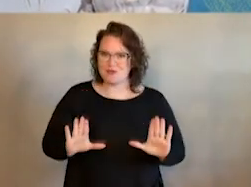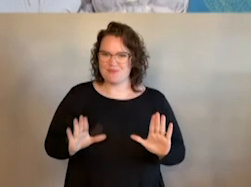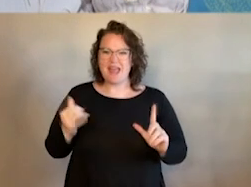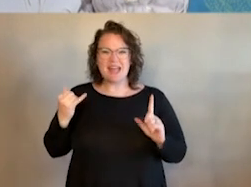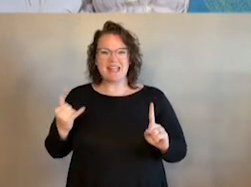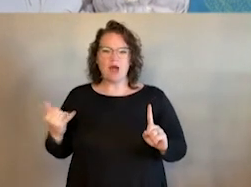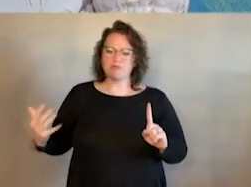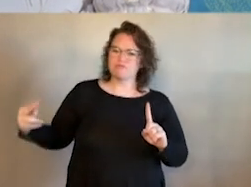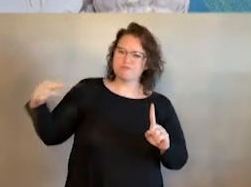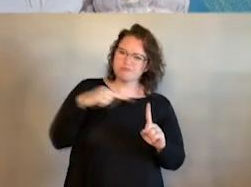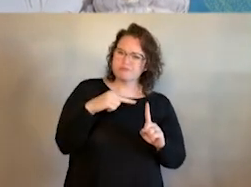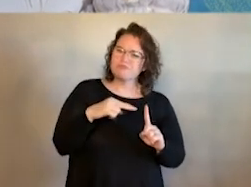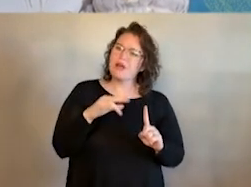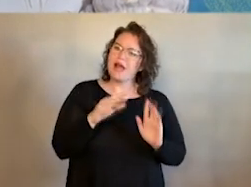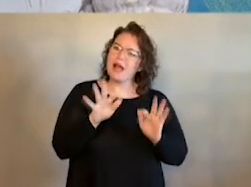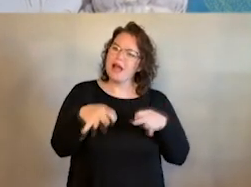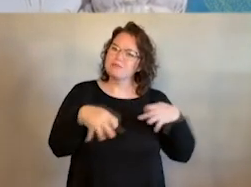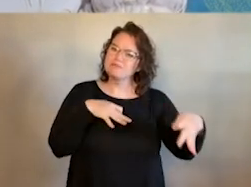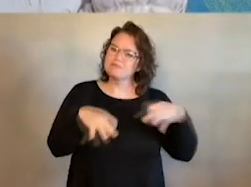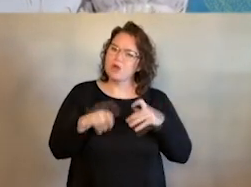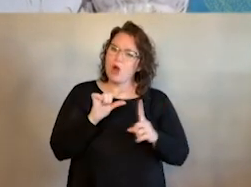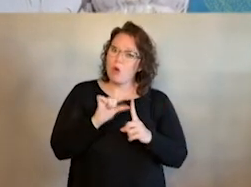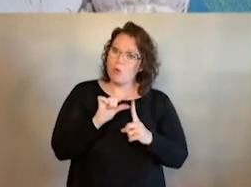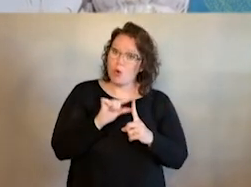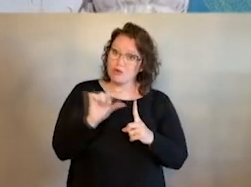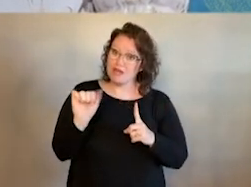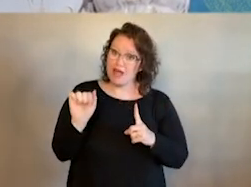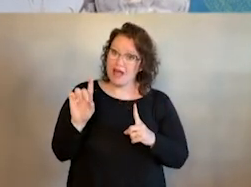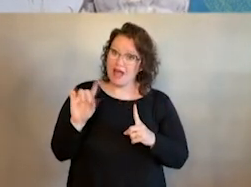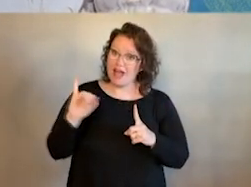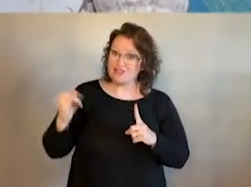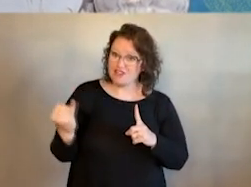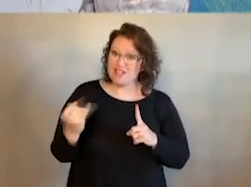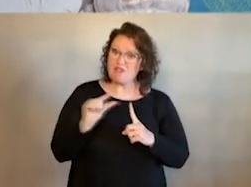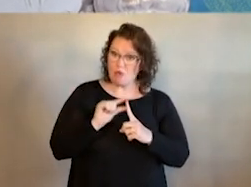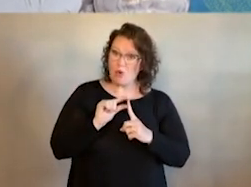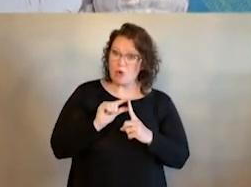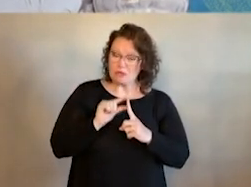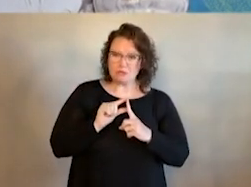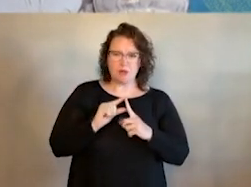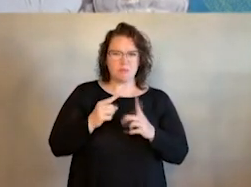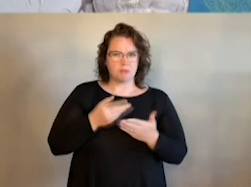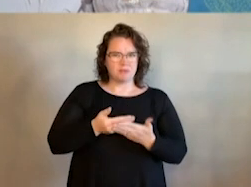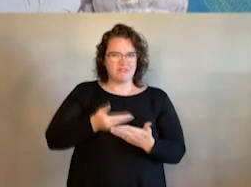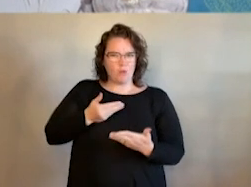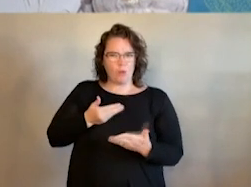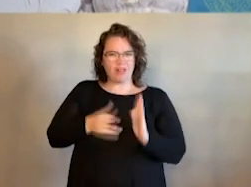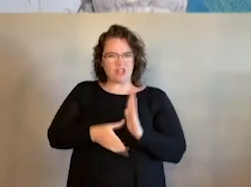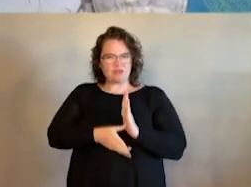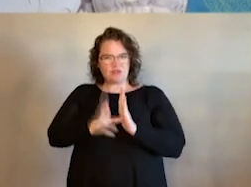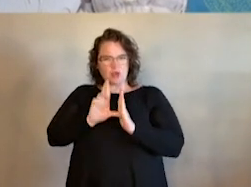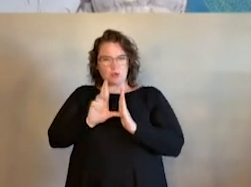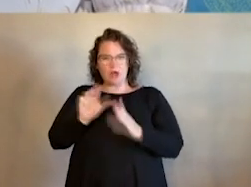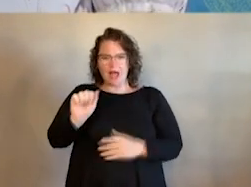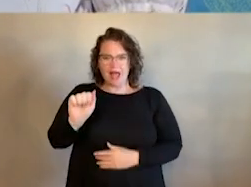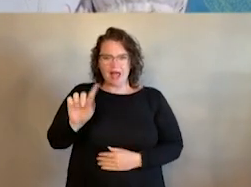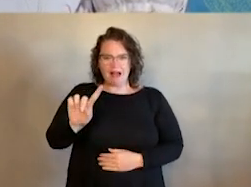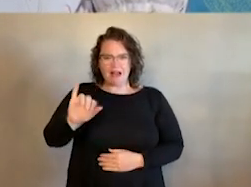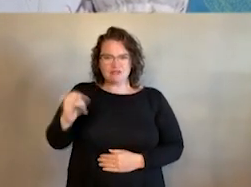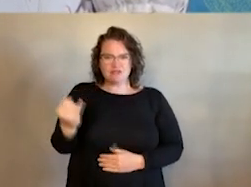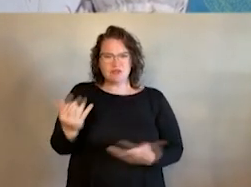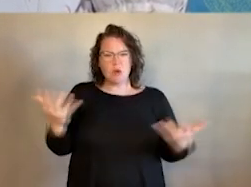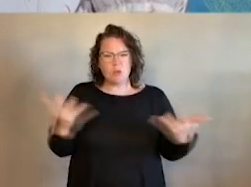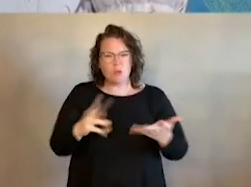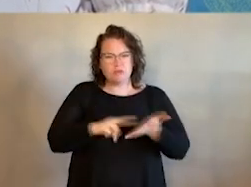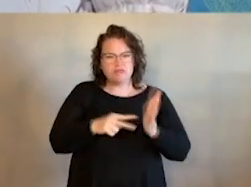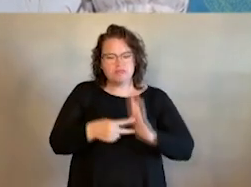the adjectives that the boy used to describe his dreams. But before we do that, let's review what are adjectives. Remember,